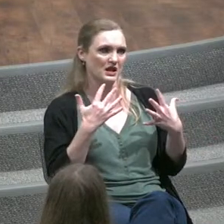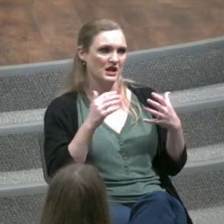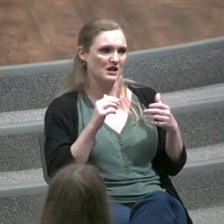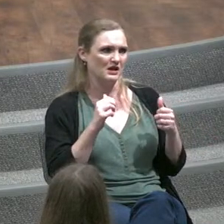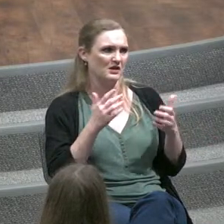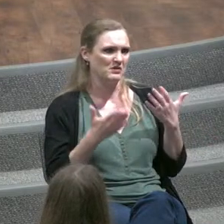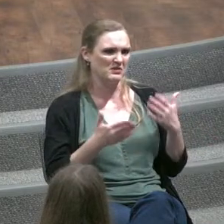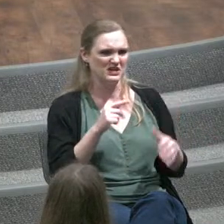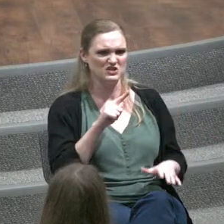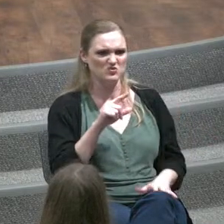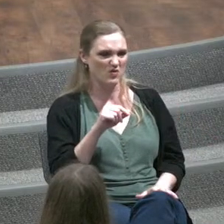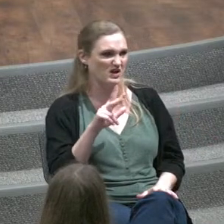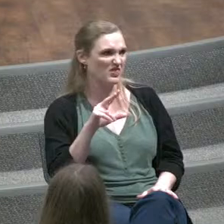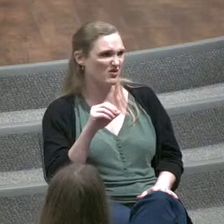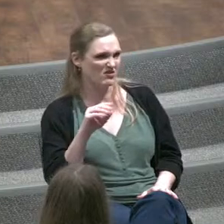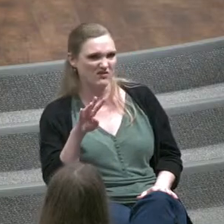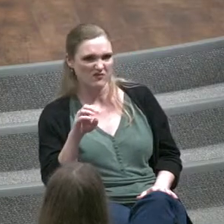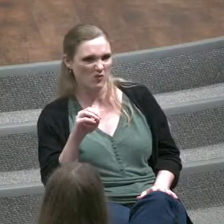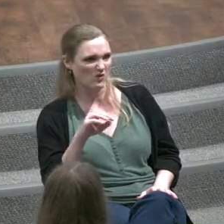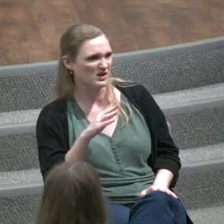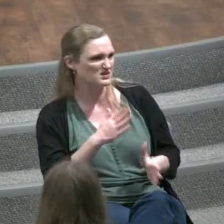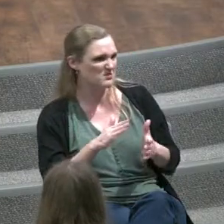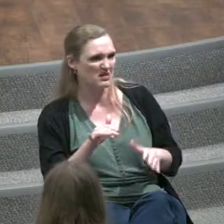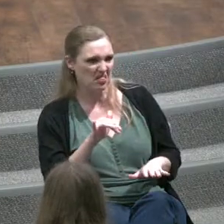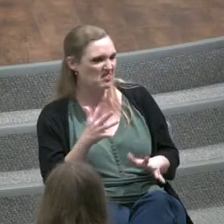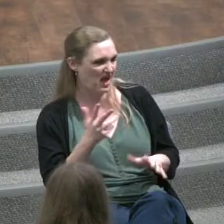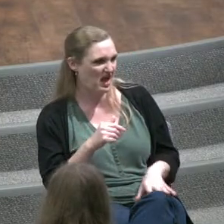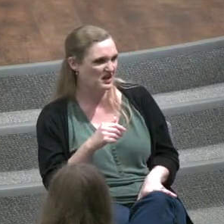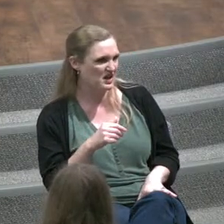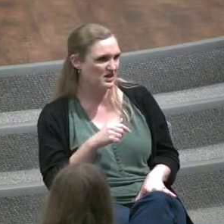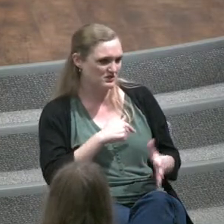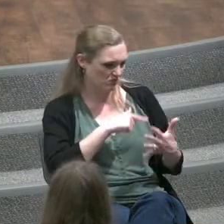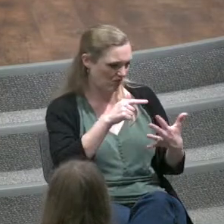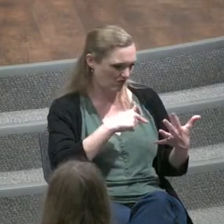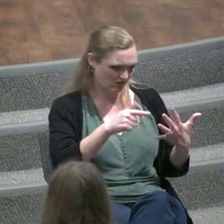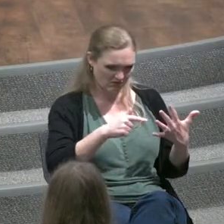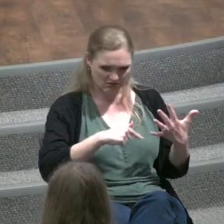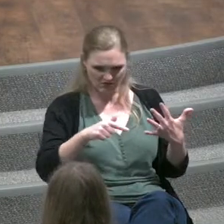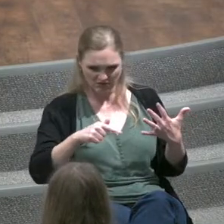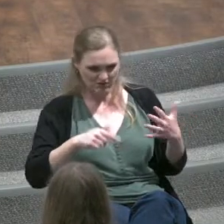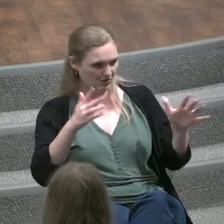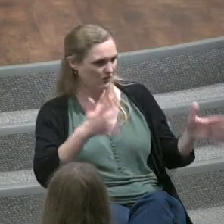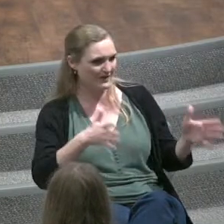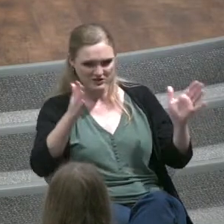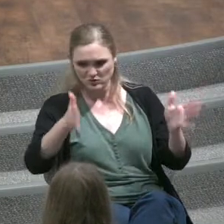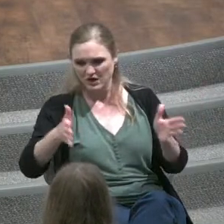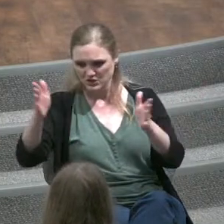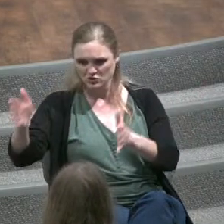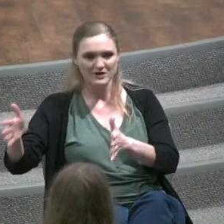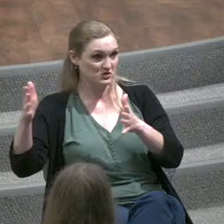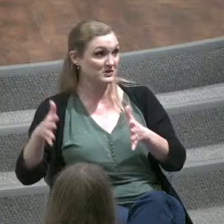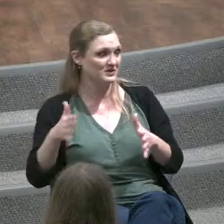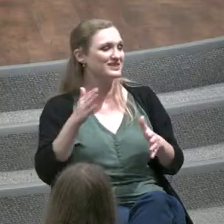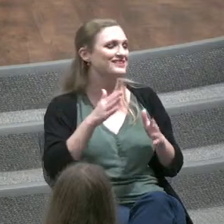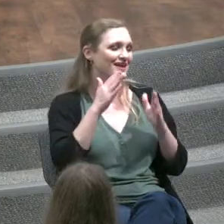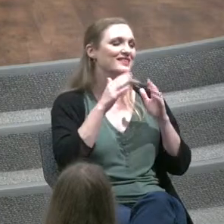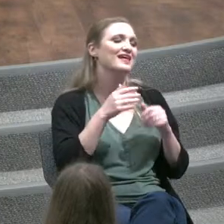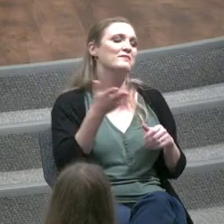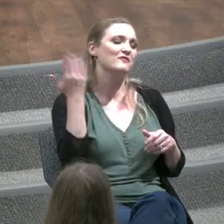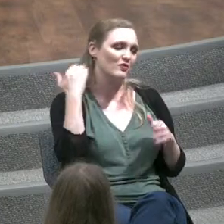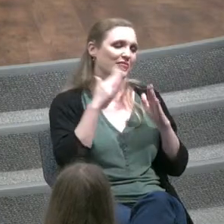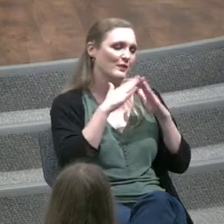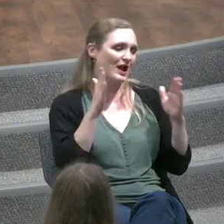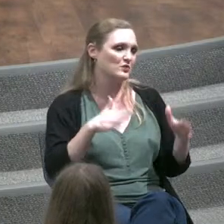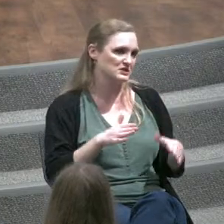probably 20, 30, 40 of them that are just all, intertwined within the remains of these buildings that, again, would have been houses.